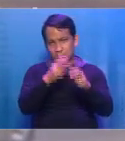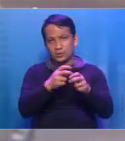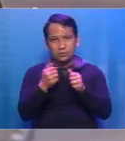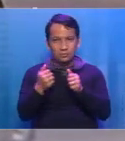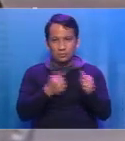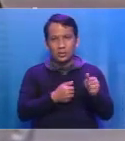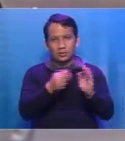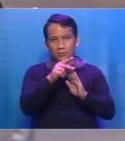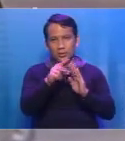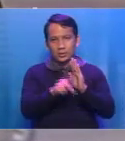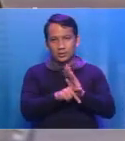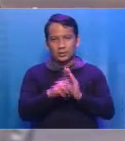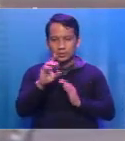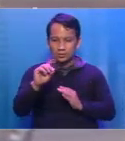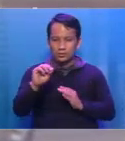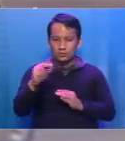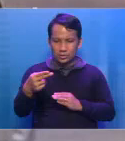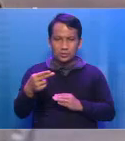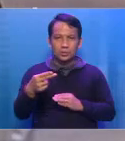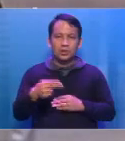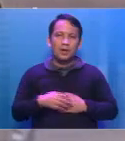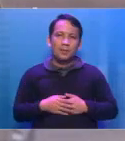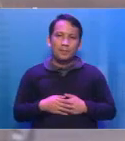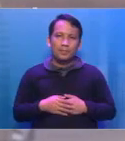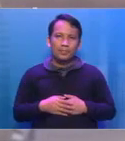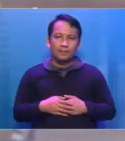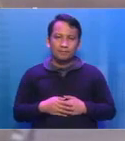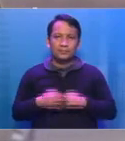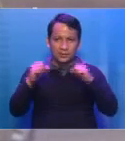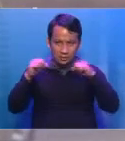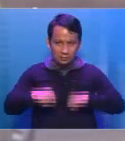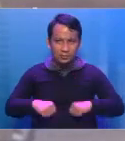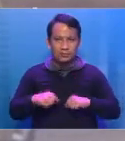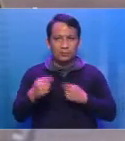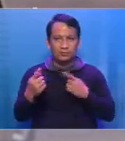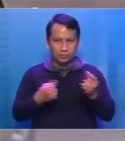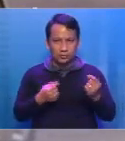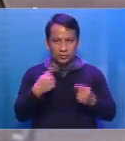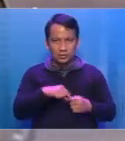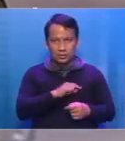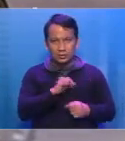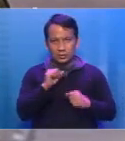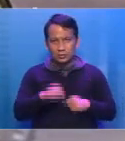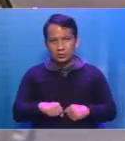adherence of the DOH protocol. At magagawa natin